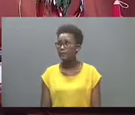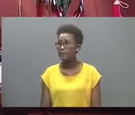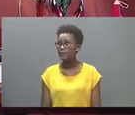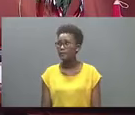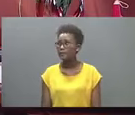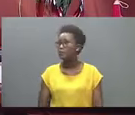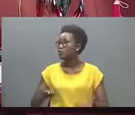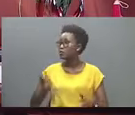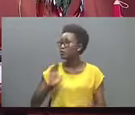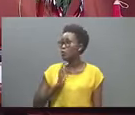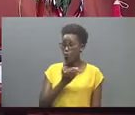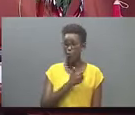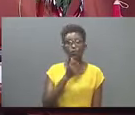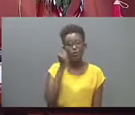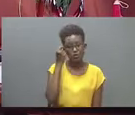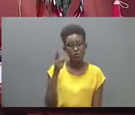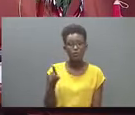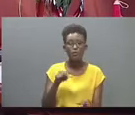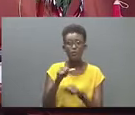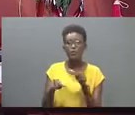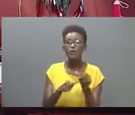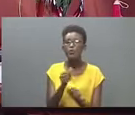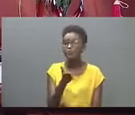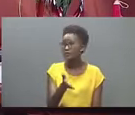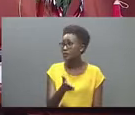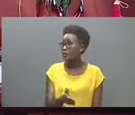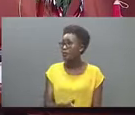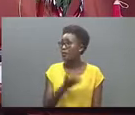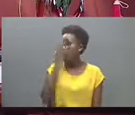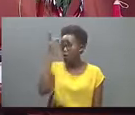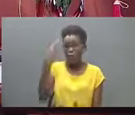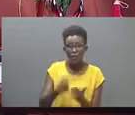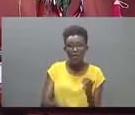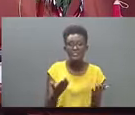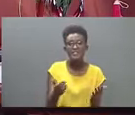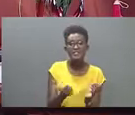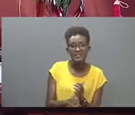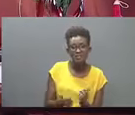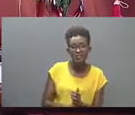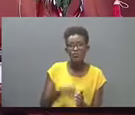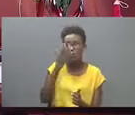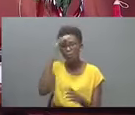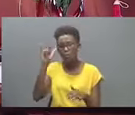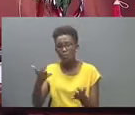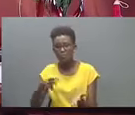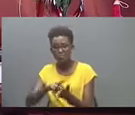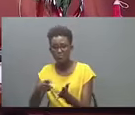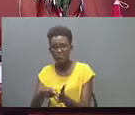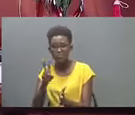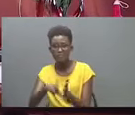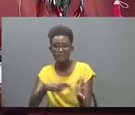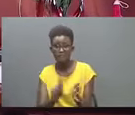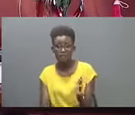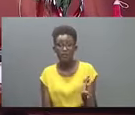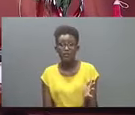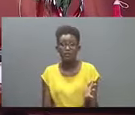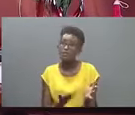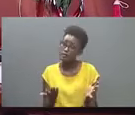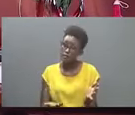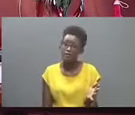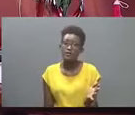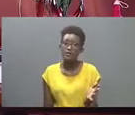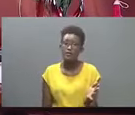So we discovered why problems, why projects were failing. Impamvu imishinga yapfaga.